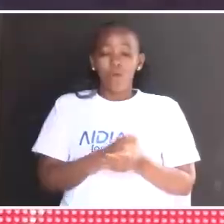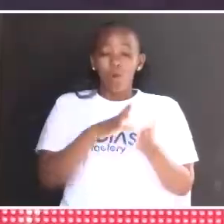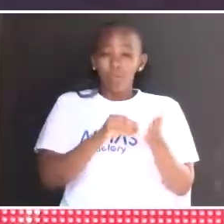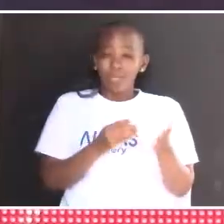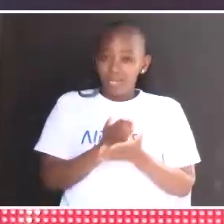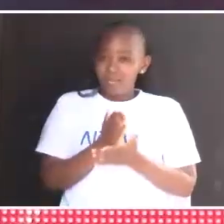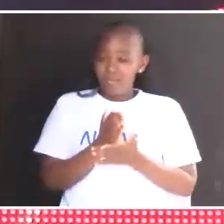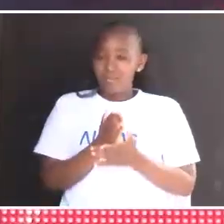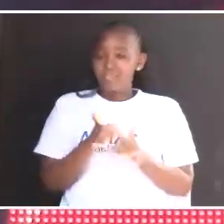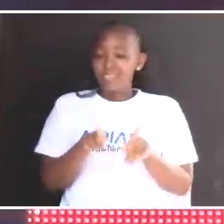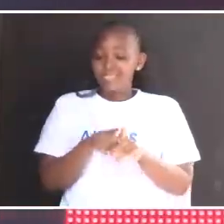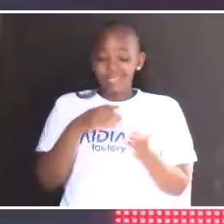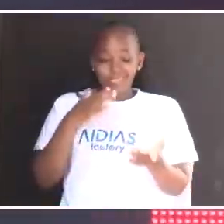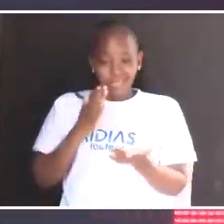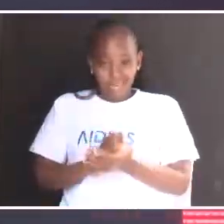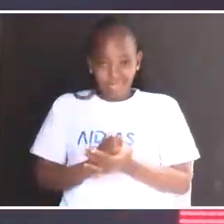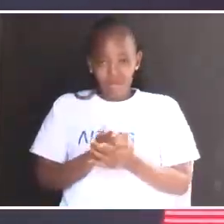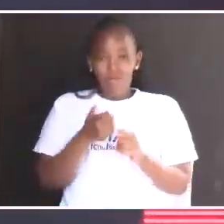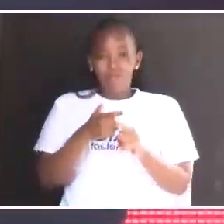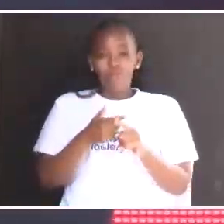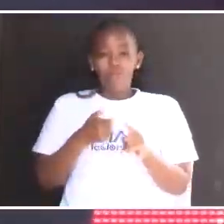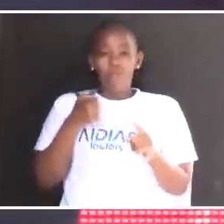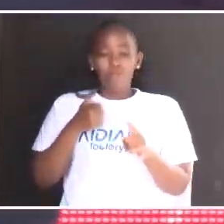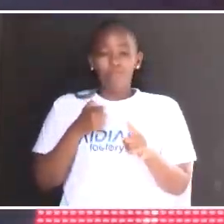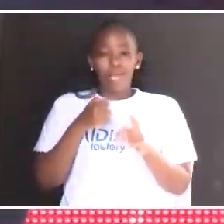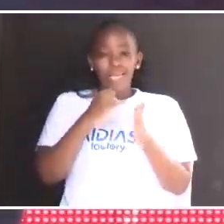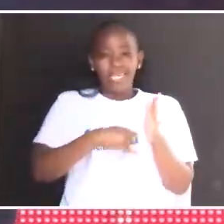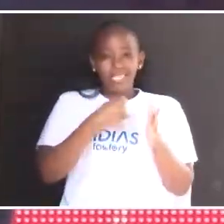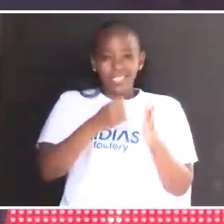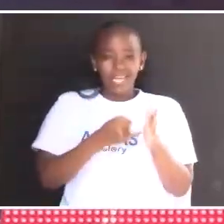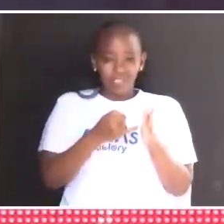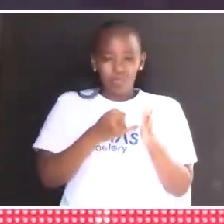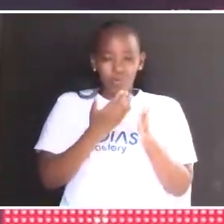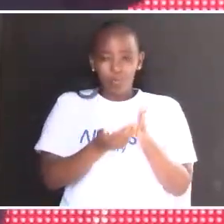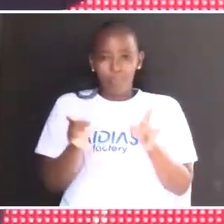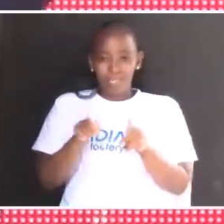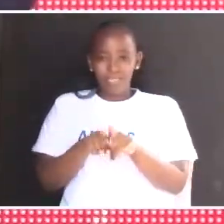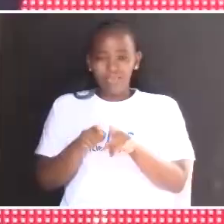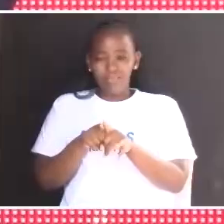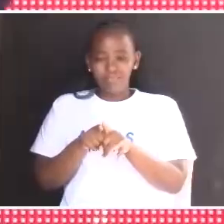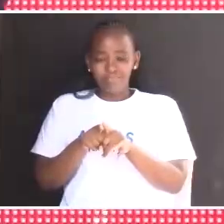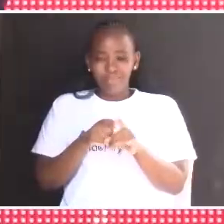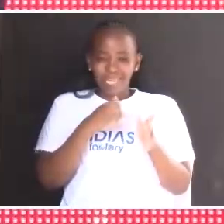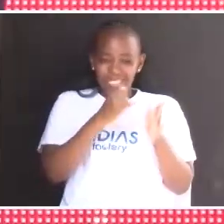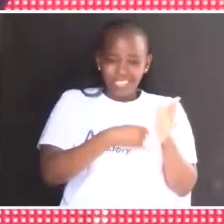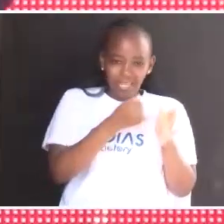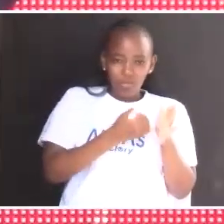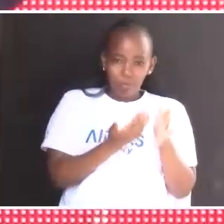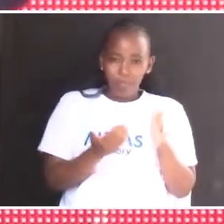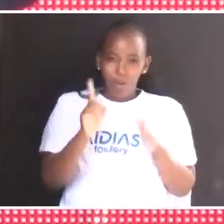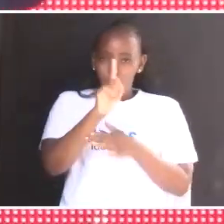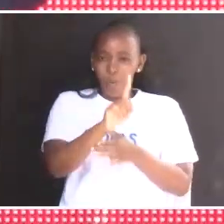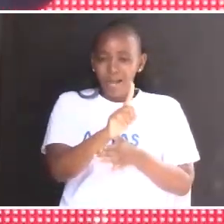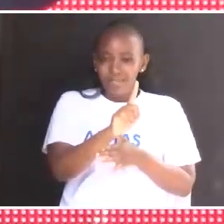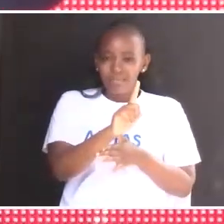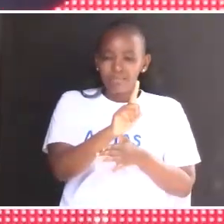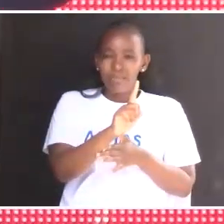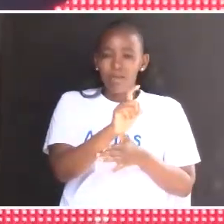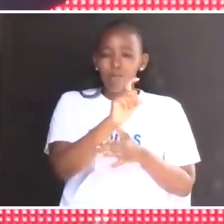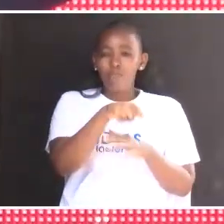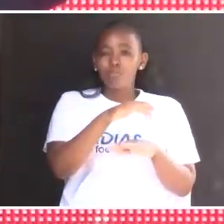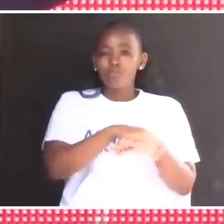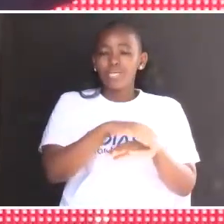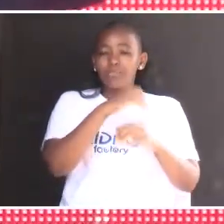is different from industrial property in this sense. For industrial property, I've said one of the things is that for you to